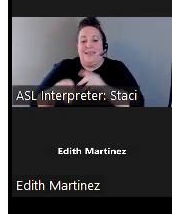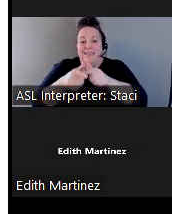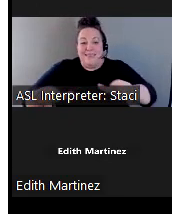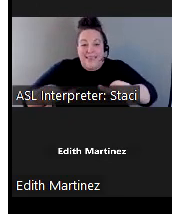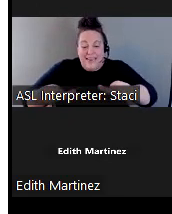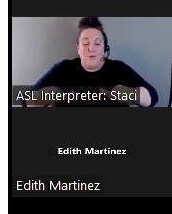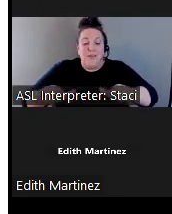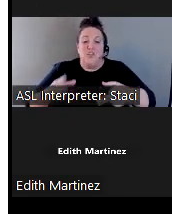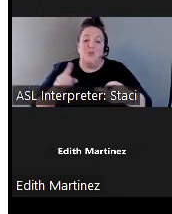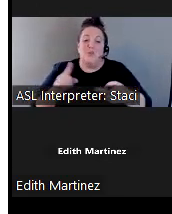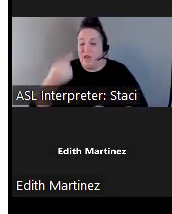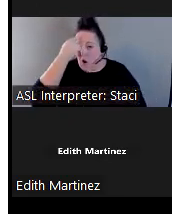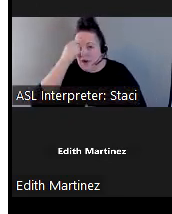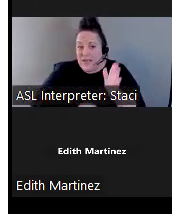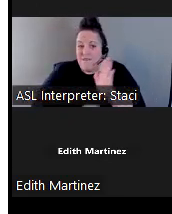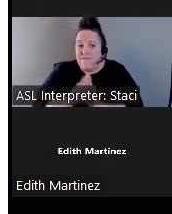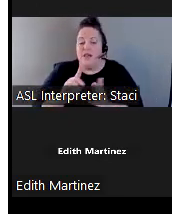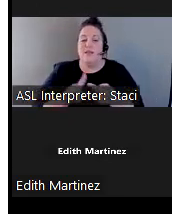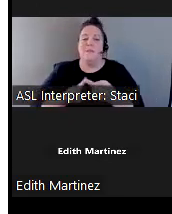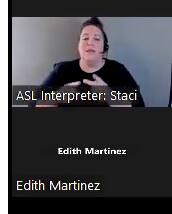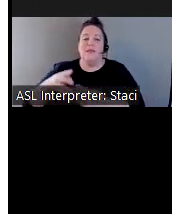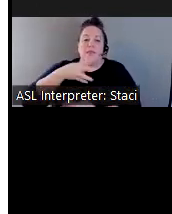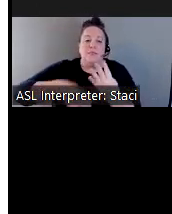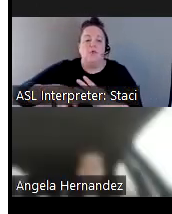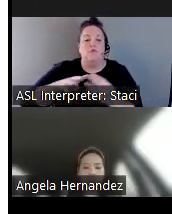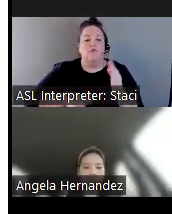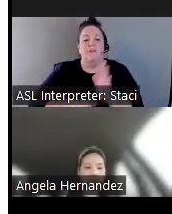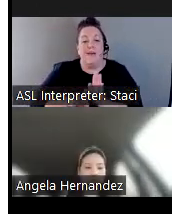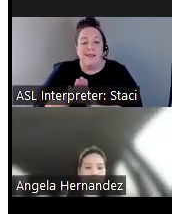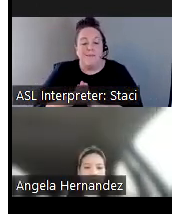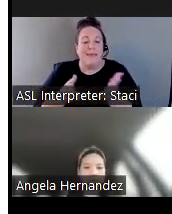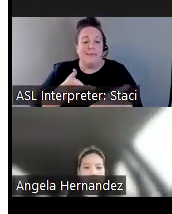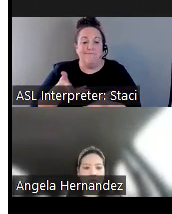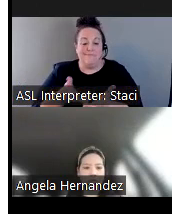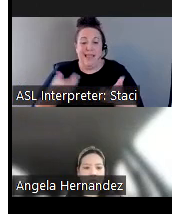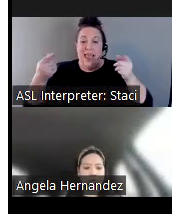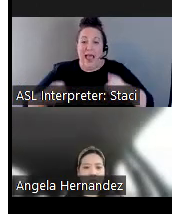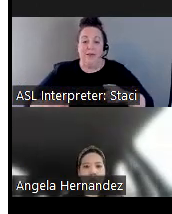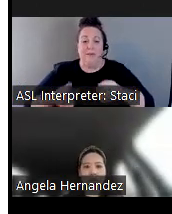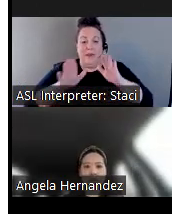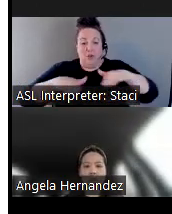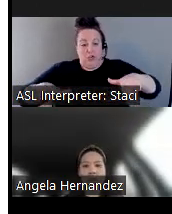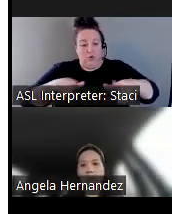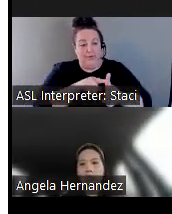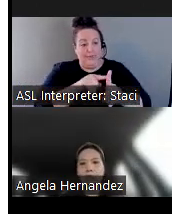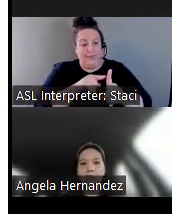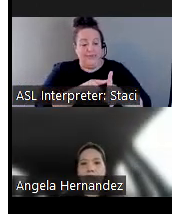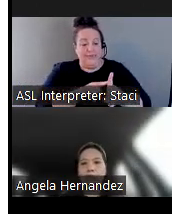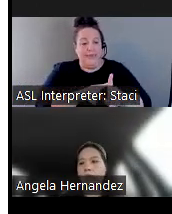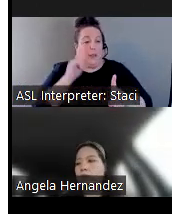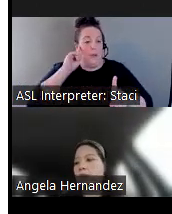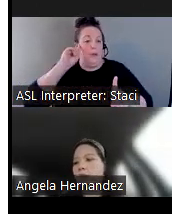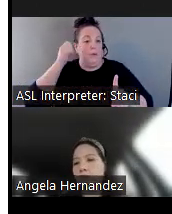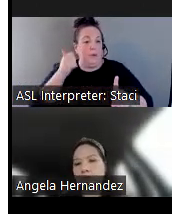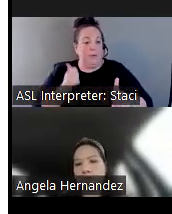language, but cognitive development, social emotional development. So when our children have a hearing loss and they're not